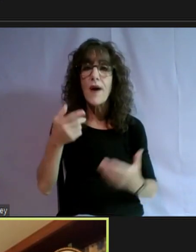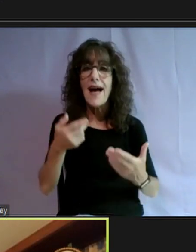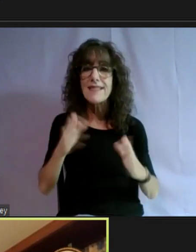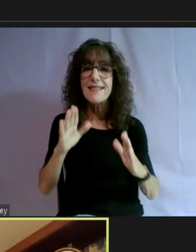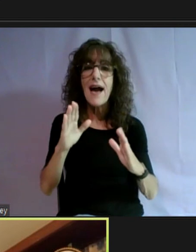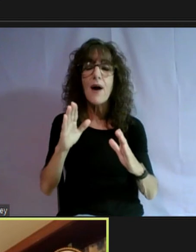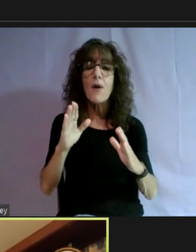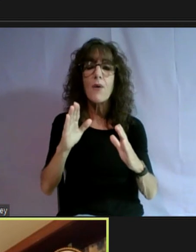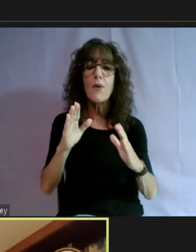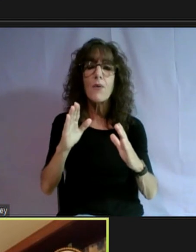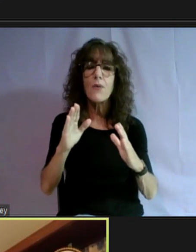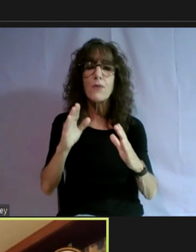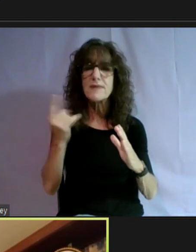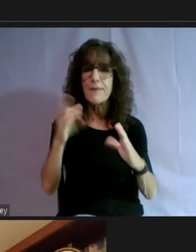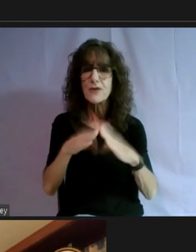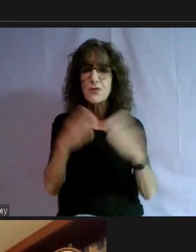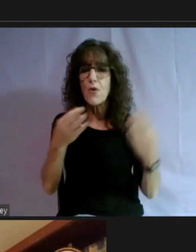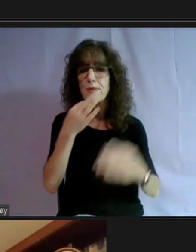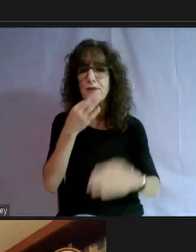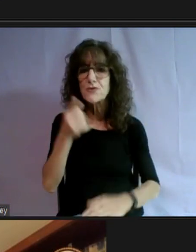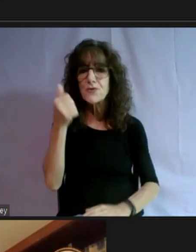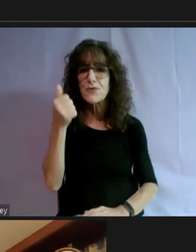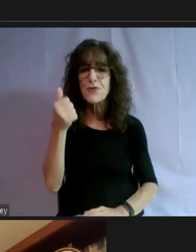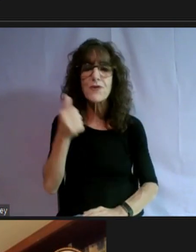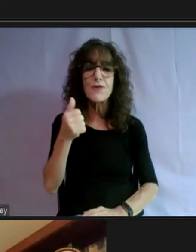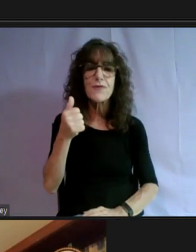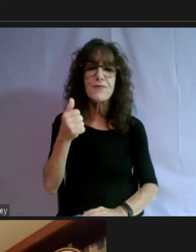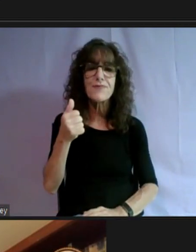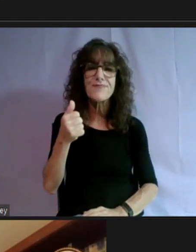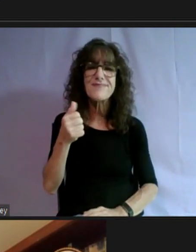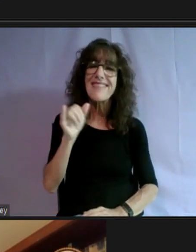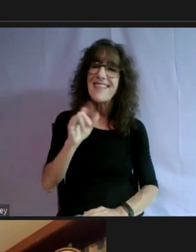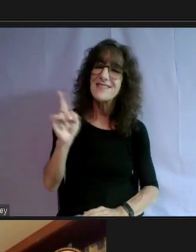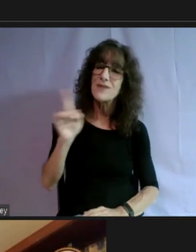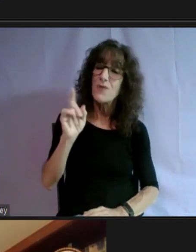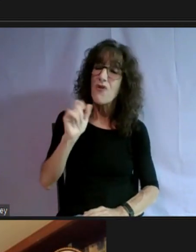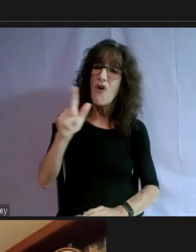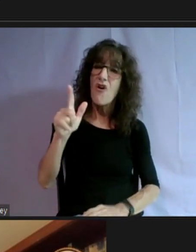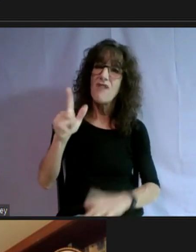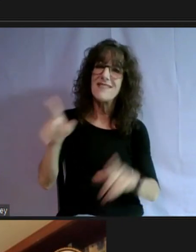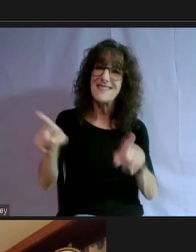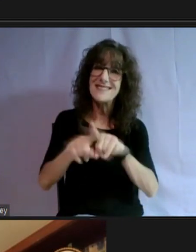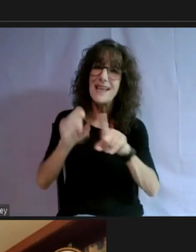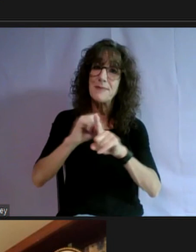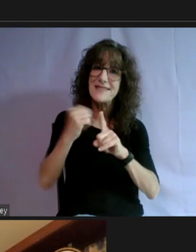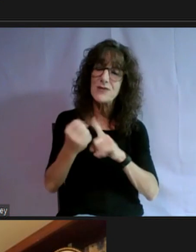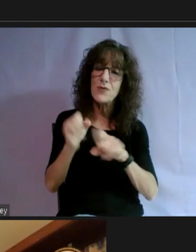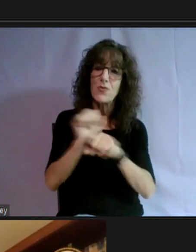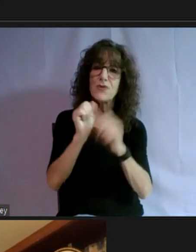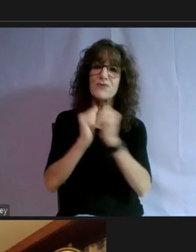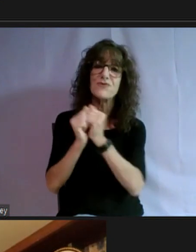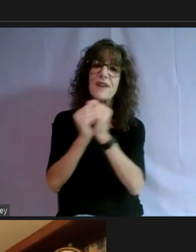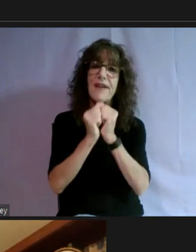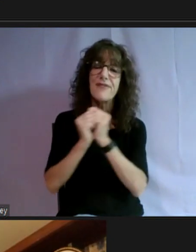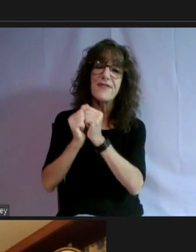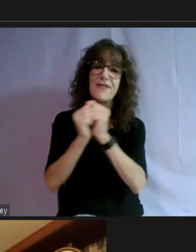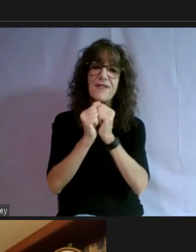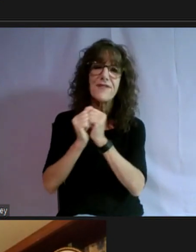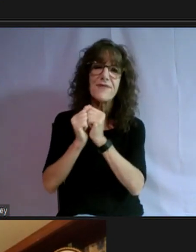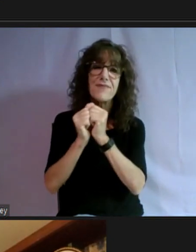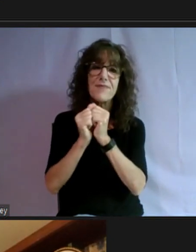sooner. I think this is where the we're all in it together kind of thing comes into play.